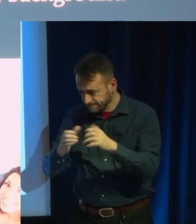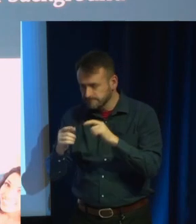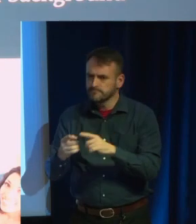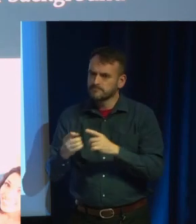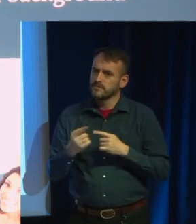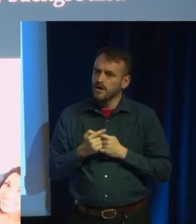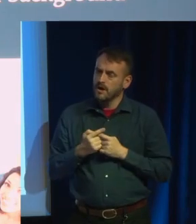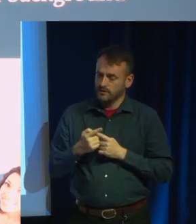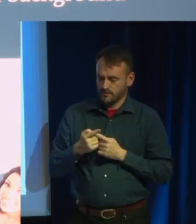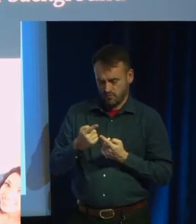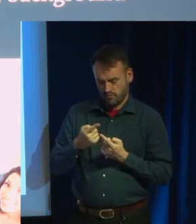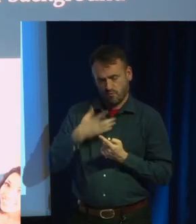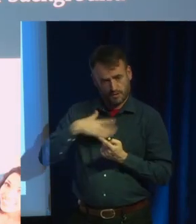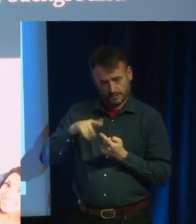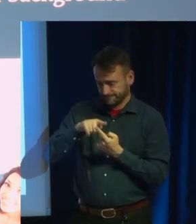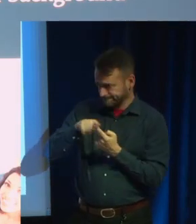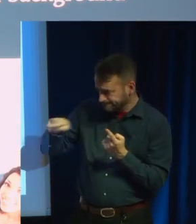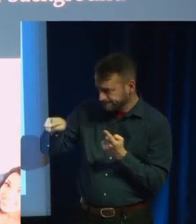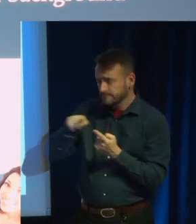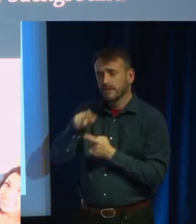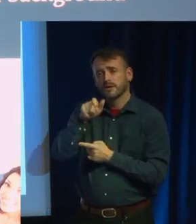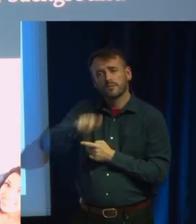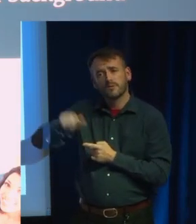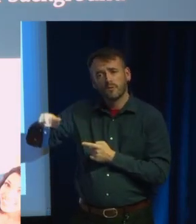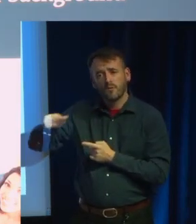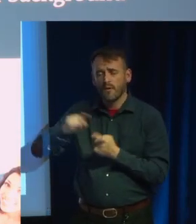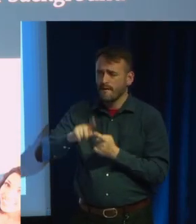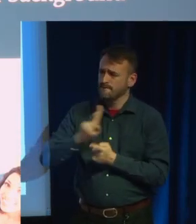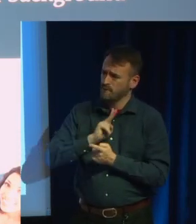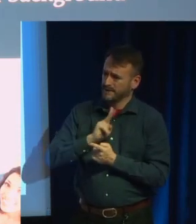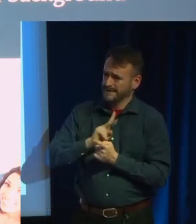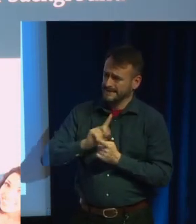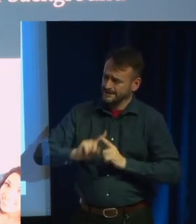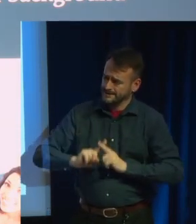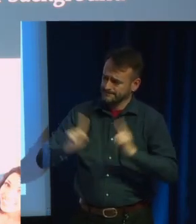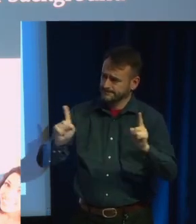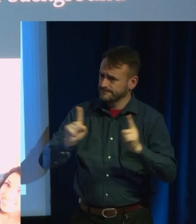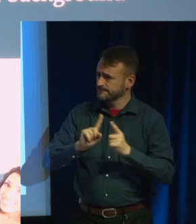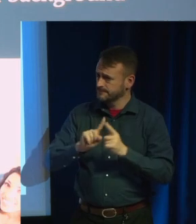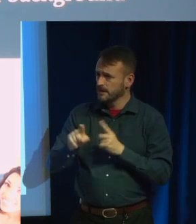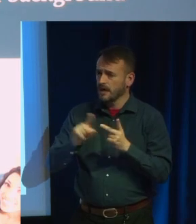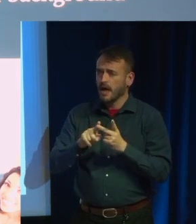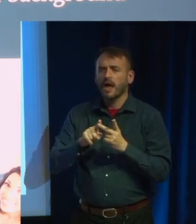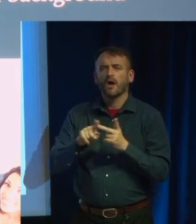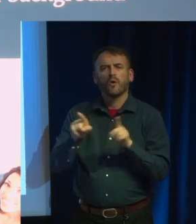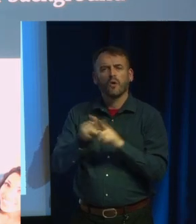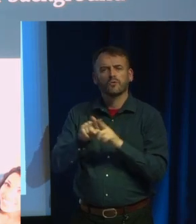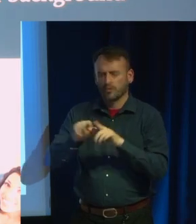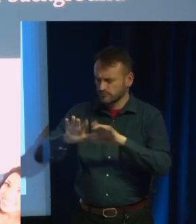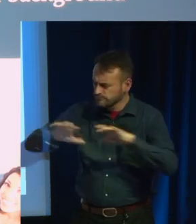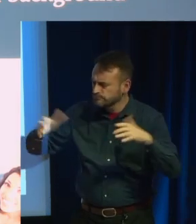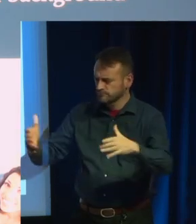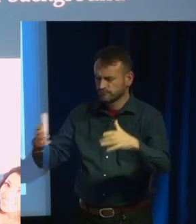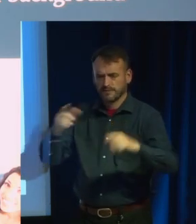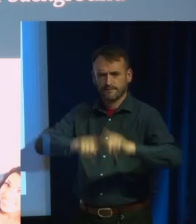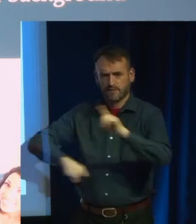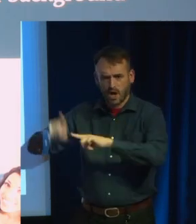voices, the diverse casting. That was something that was really important for us. Gender, age, cultural background, professional